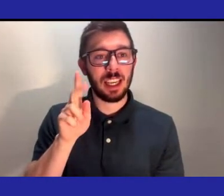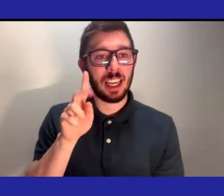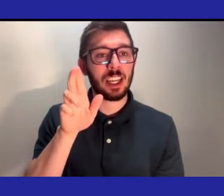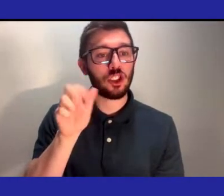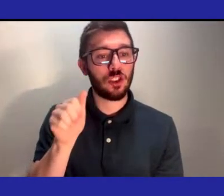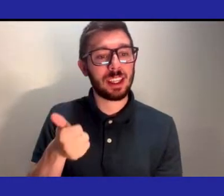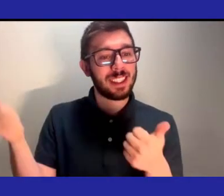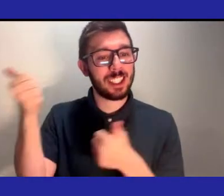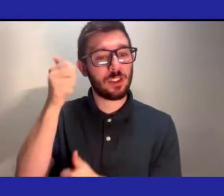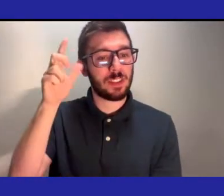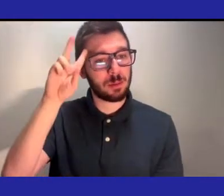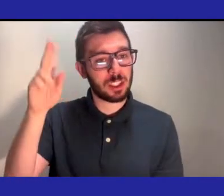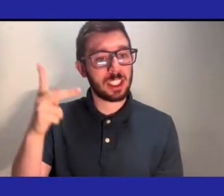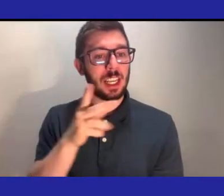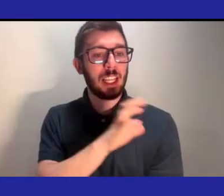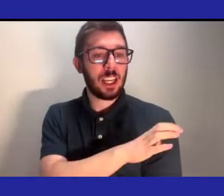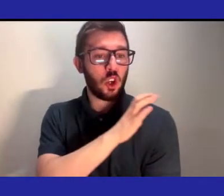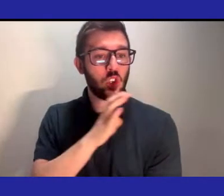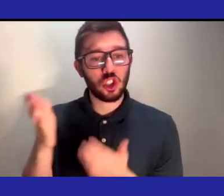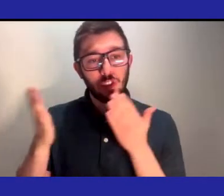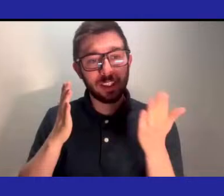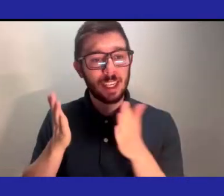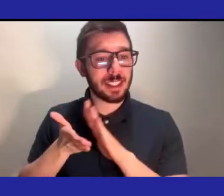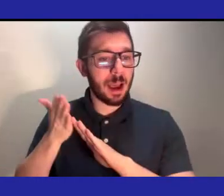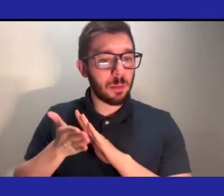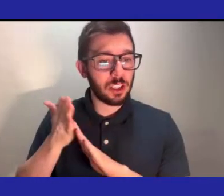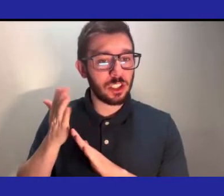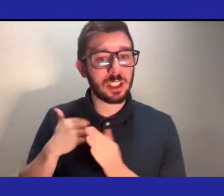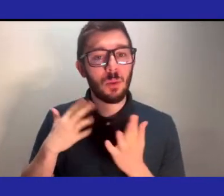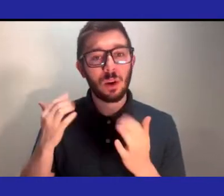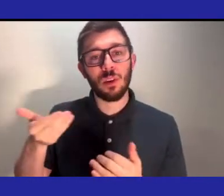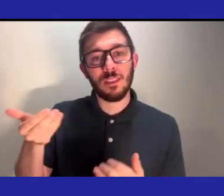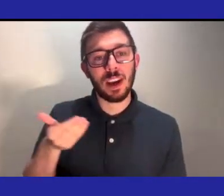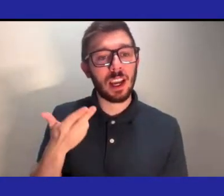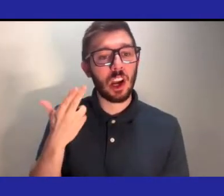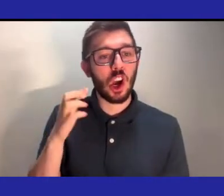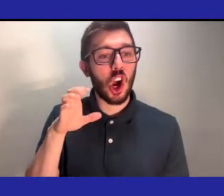Services Operations. Good morning, everyone. I'd like to invite the Harlem team to the table, please.